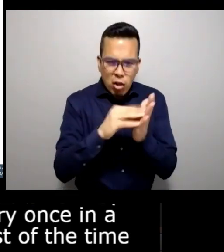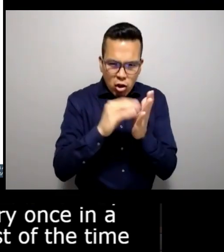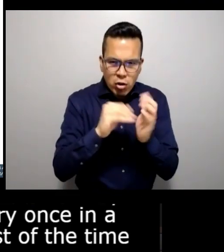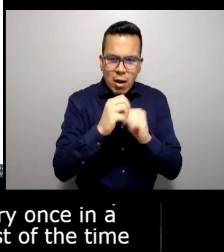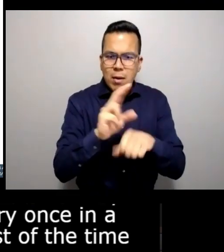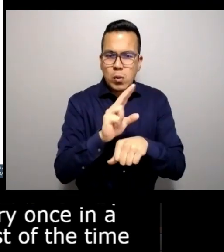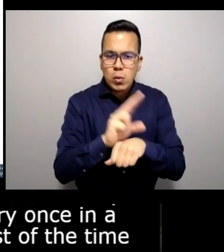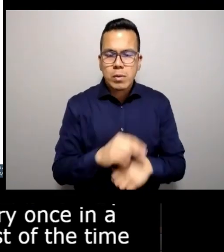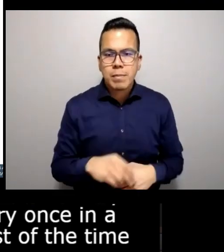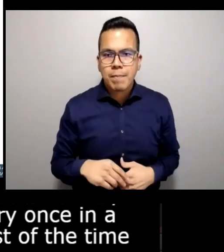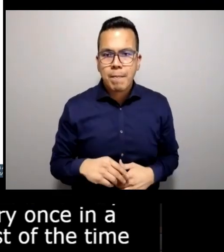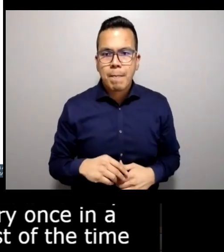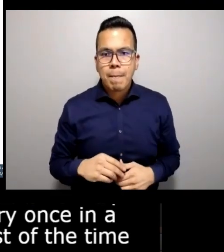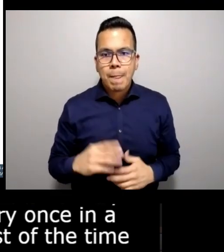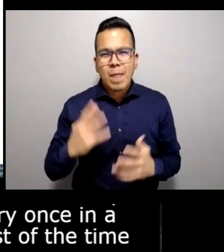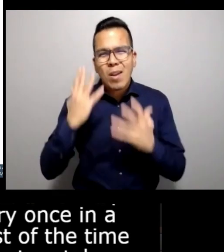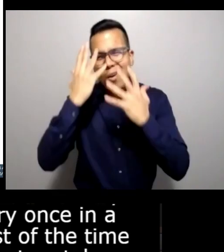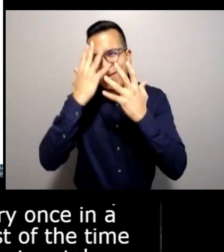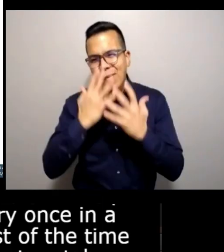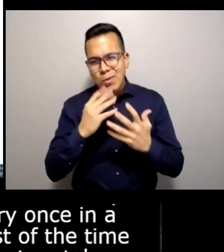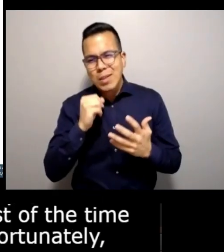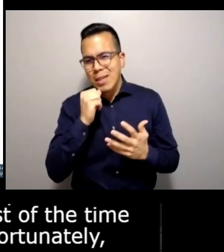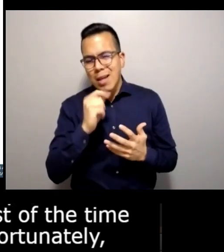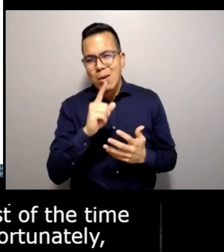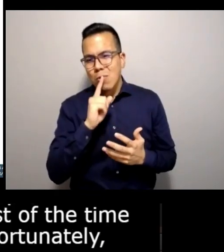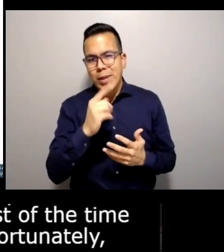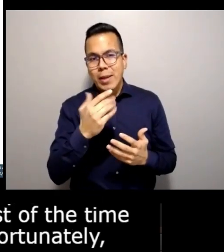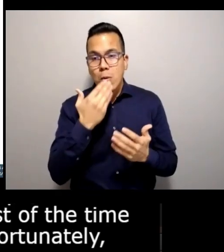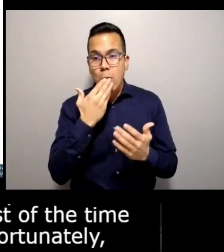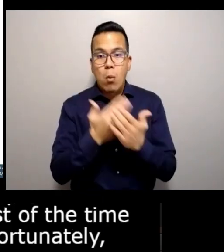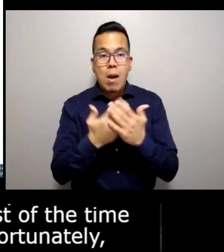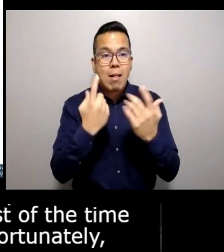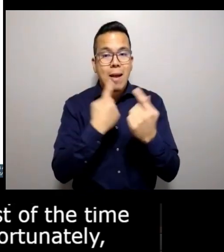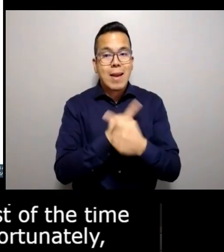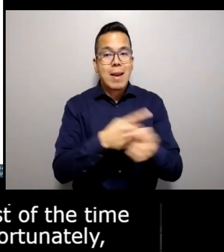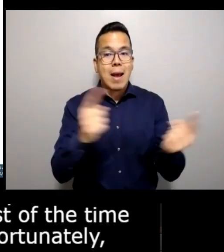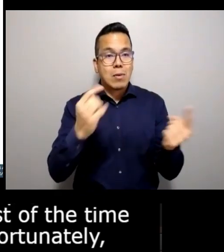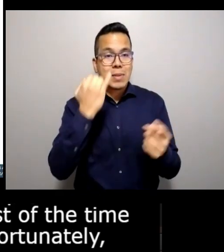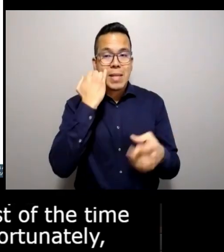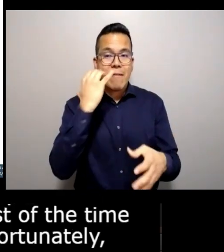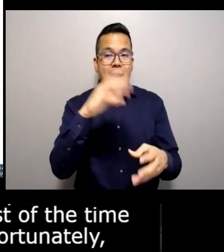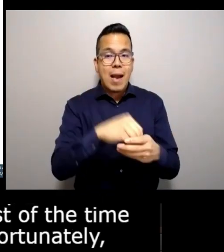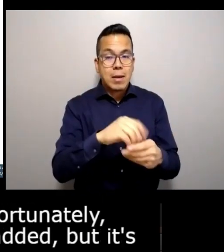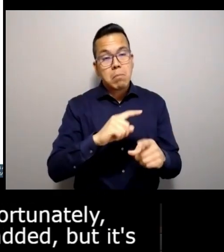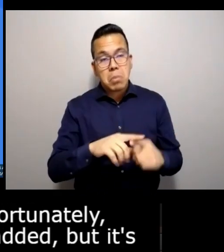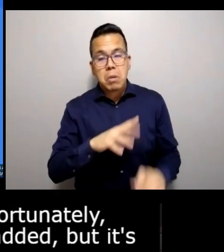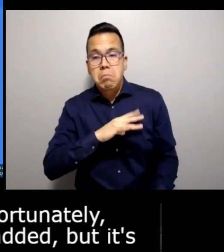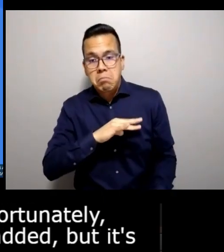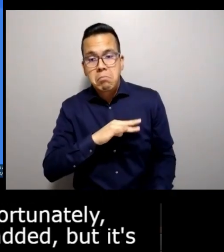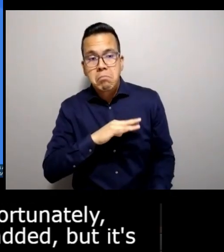Unfortunately, they're not always well announced when they're added, but it's good that they're being added.